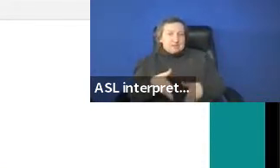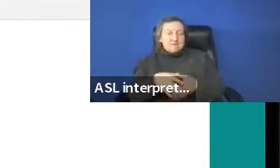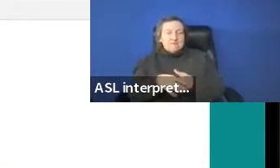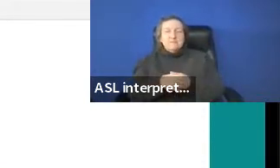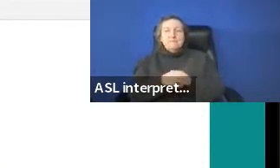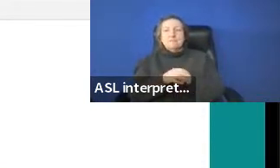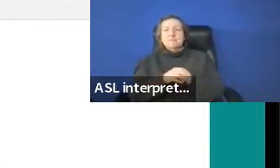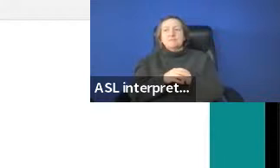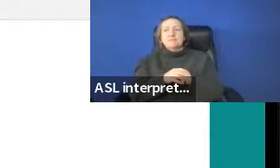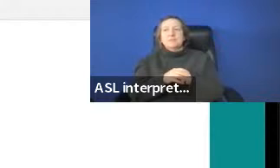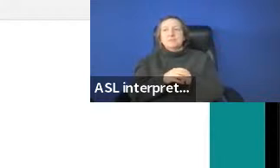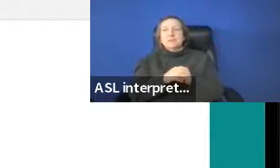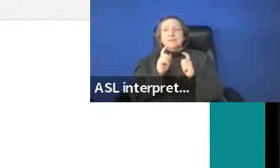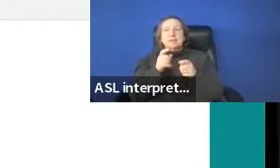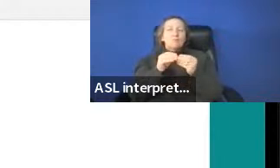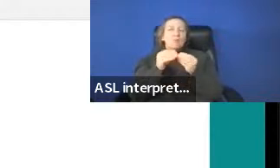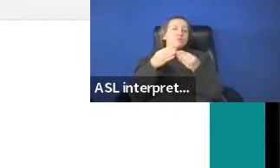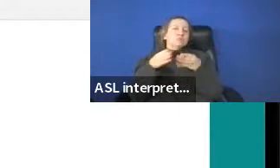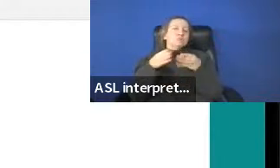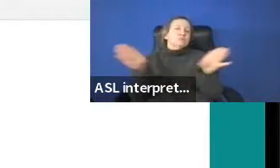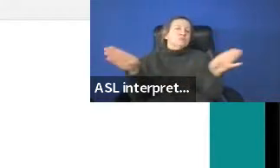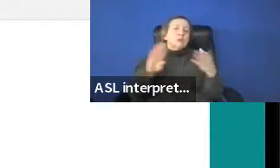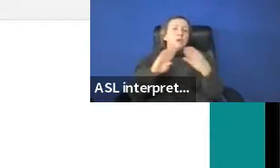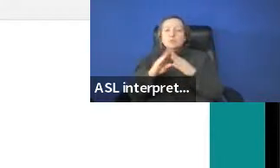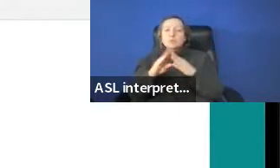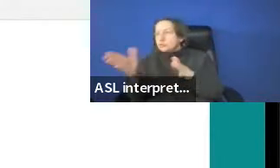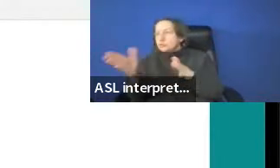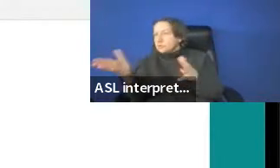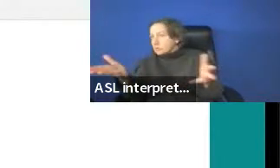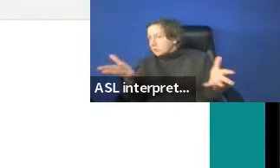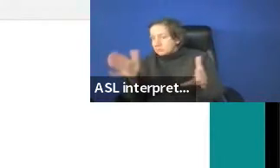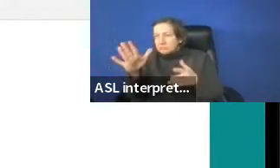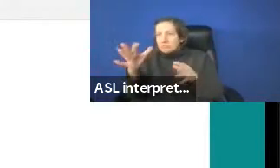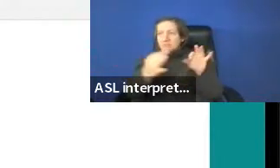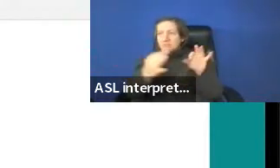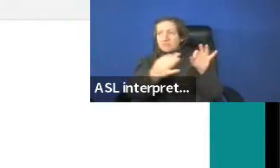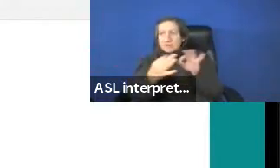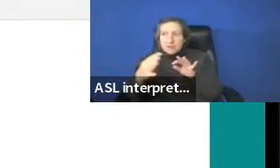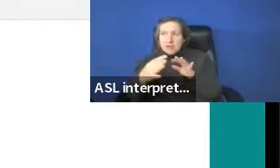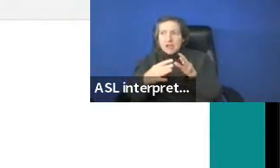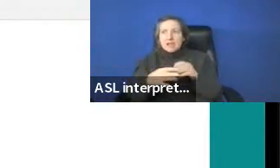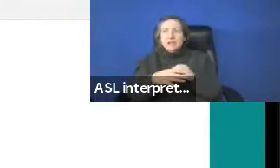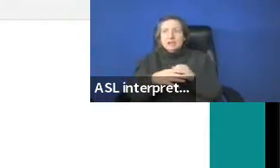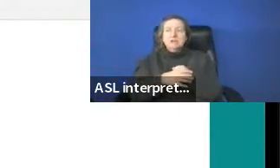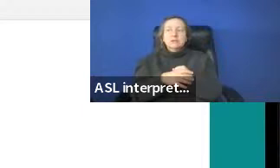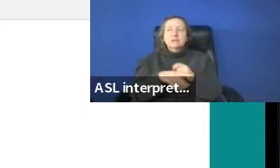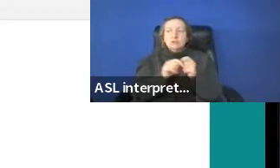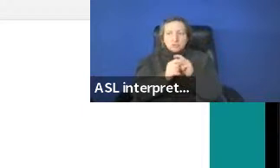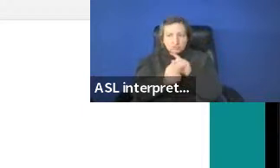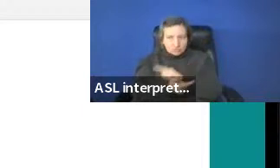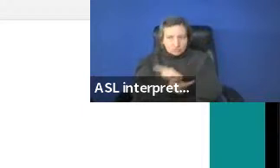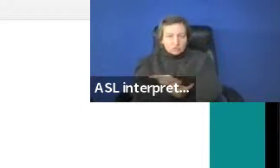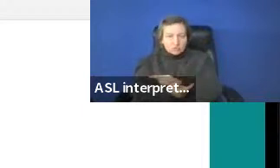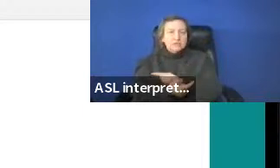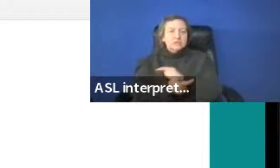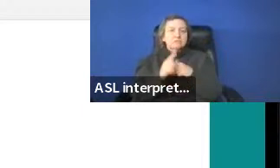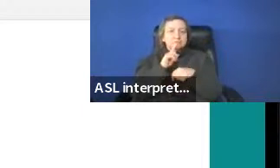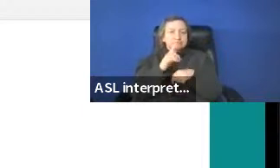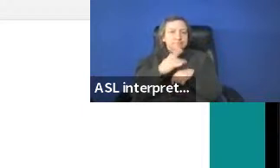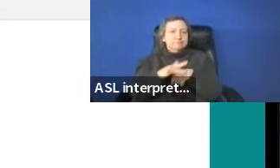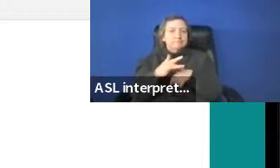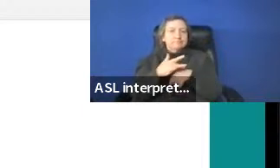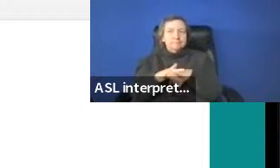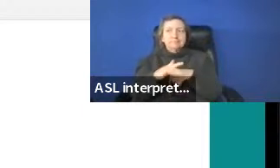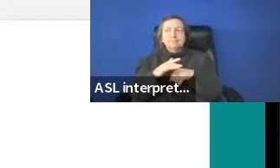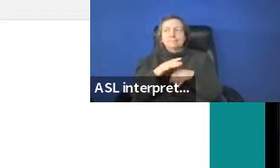It's to get broader community input. Translations are available